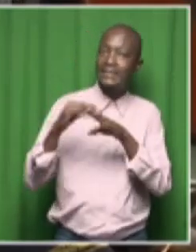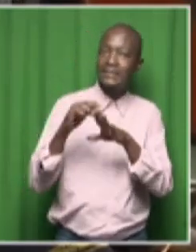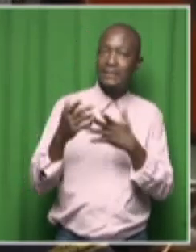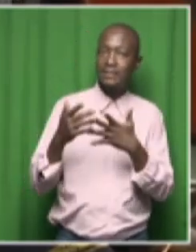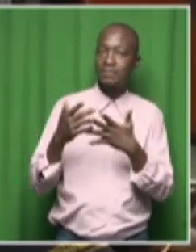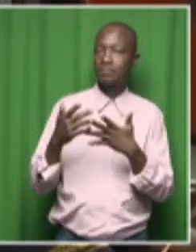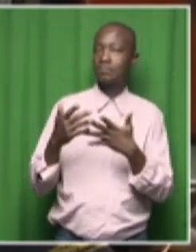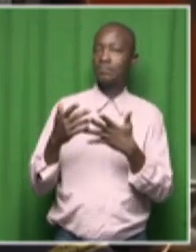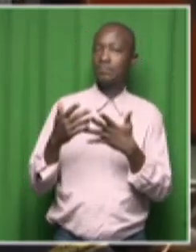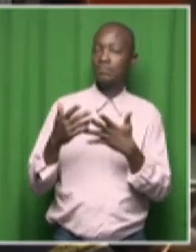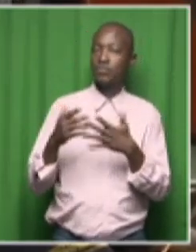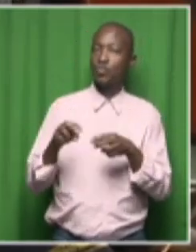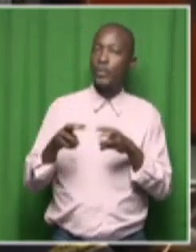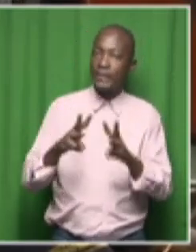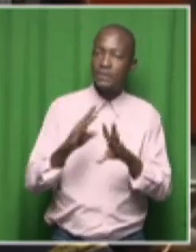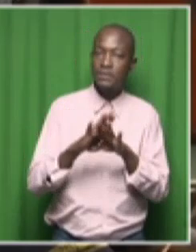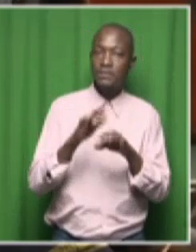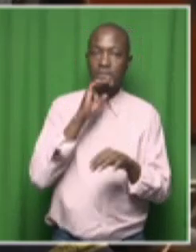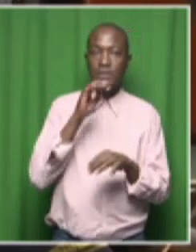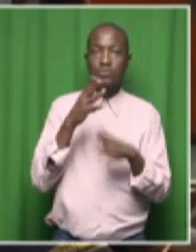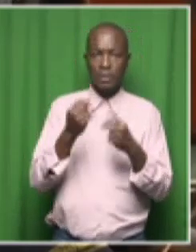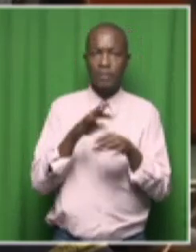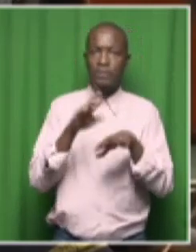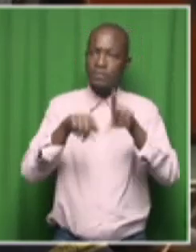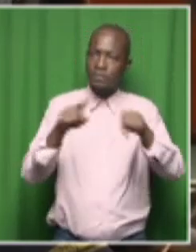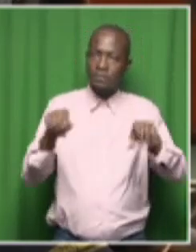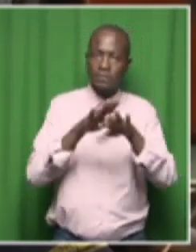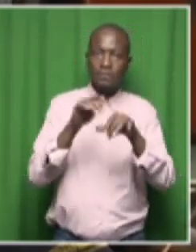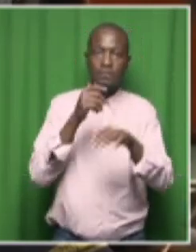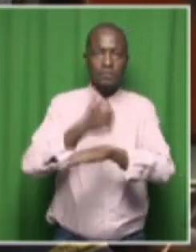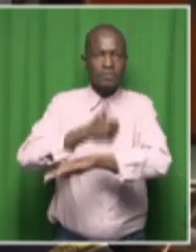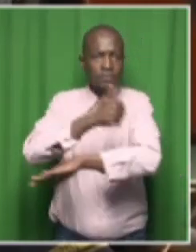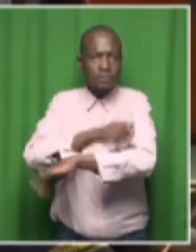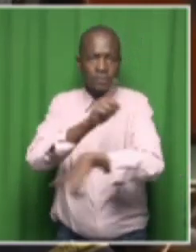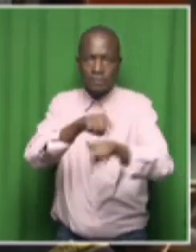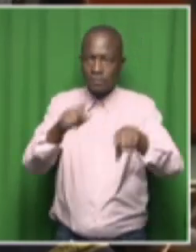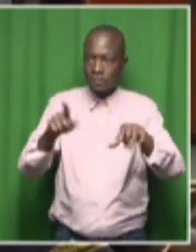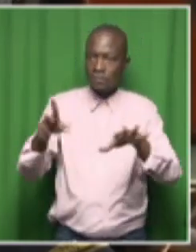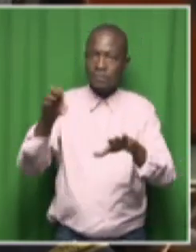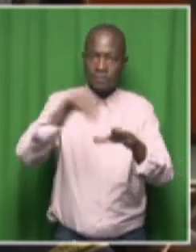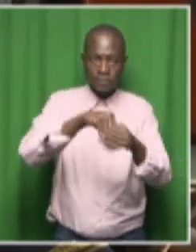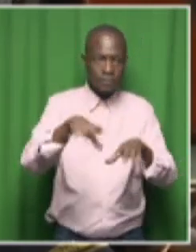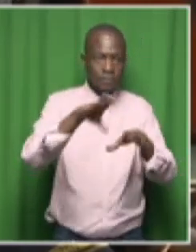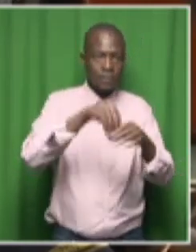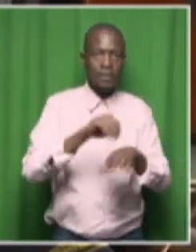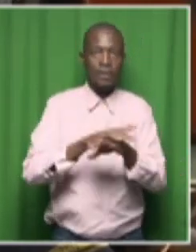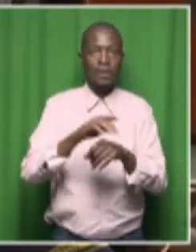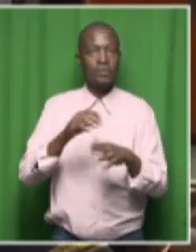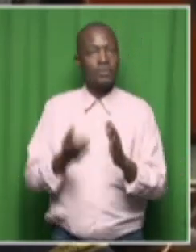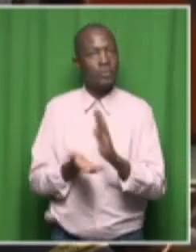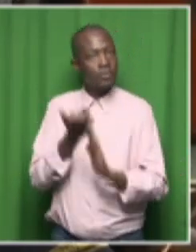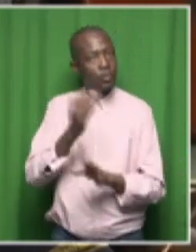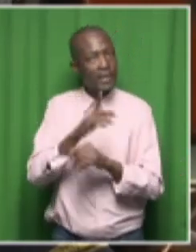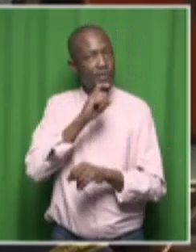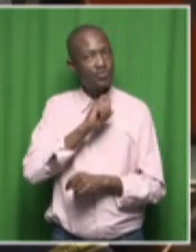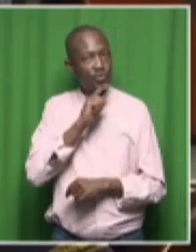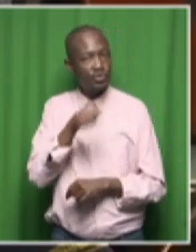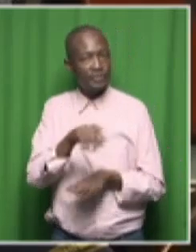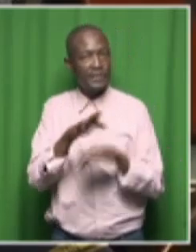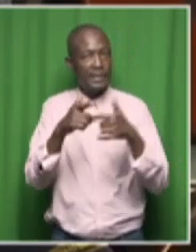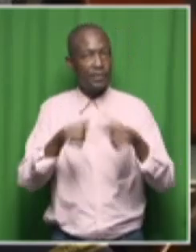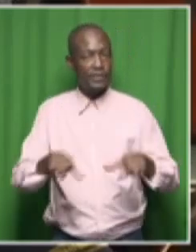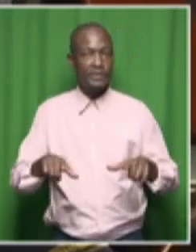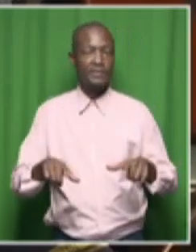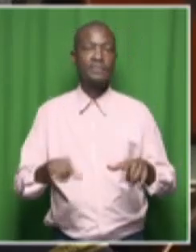So it means that we've got different stakeholders that have to come in to promote the use of these languages. So